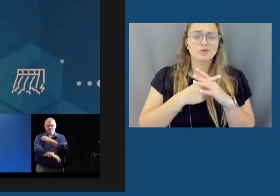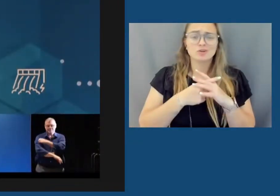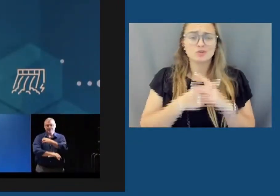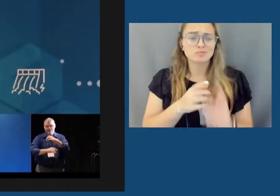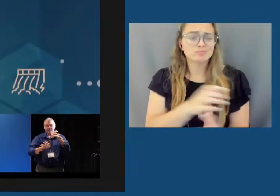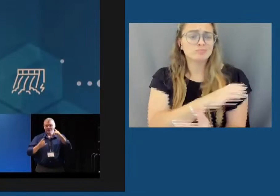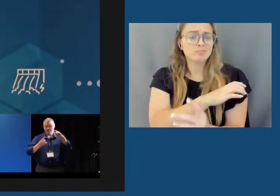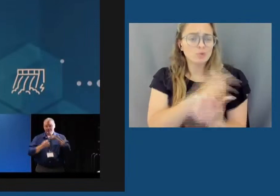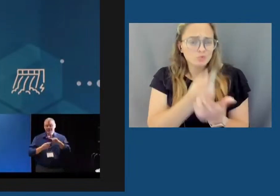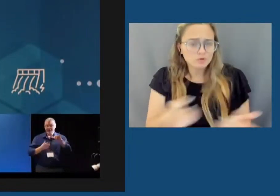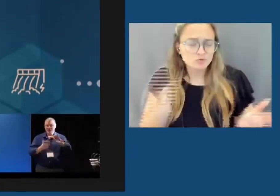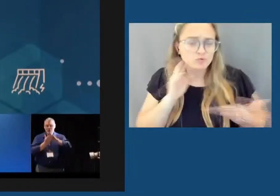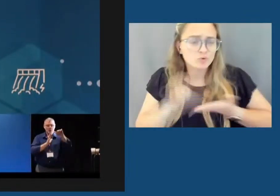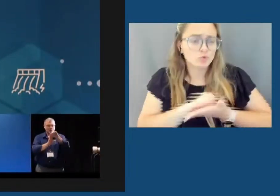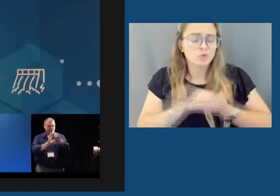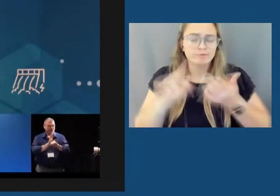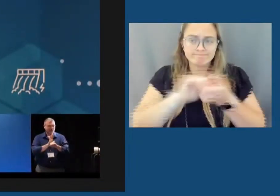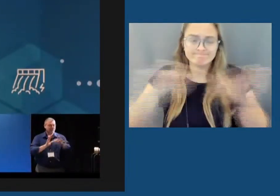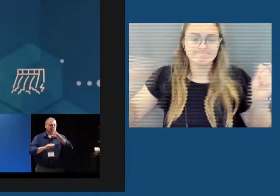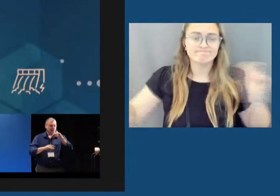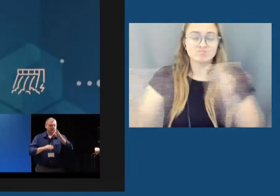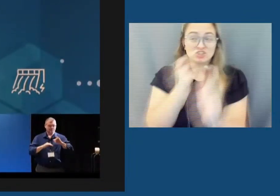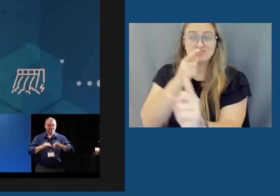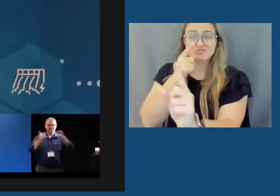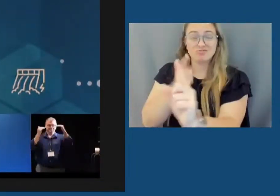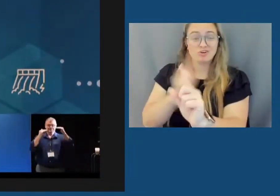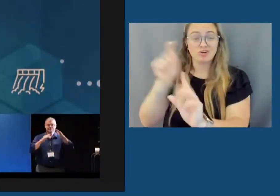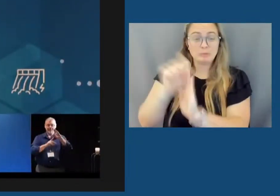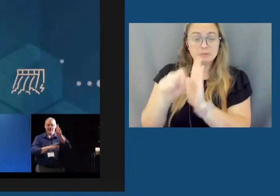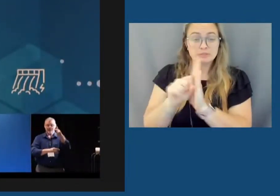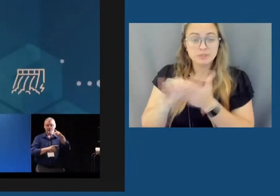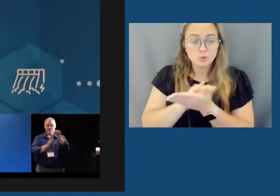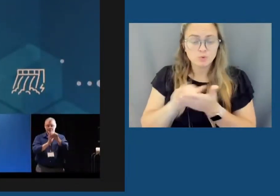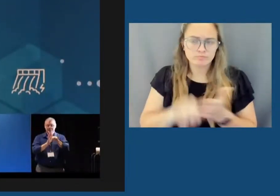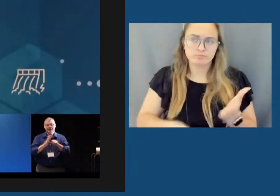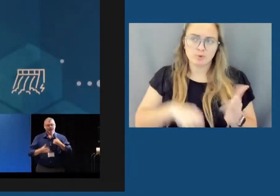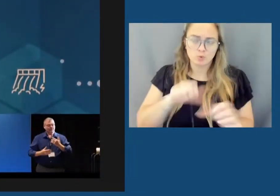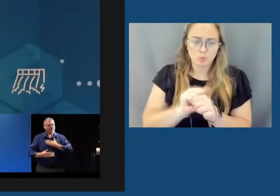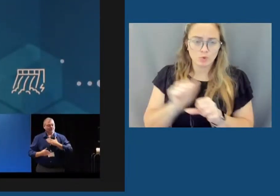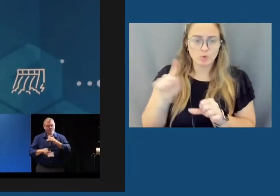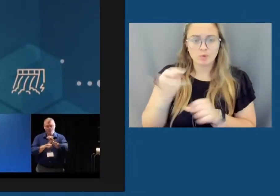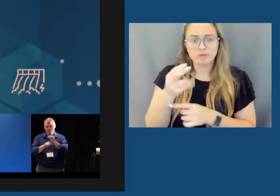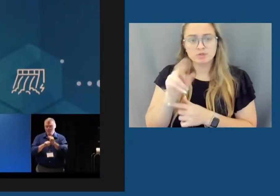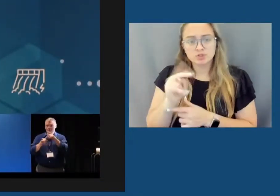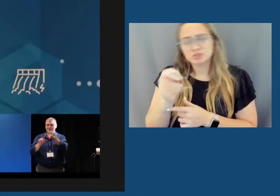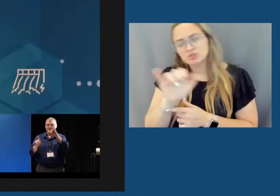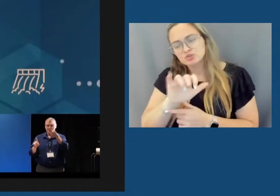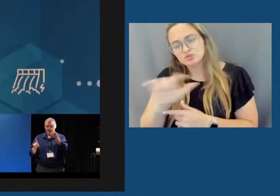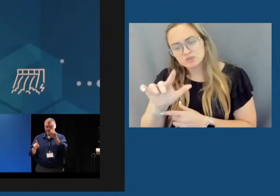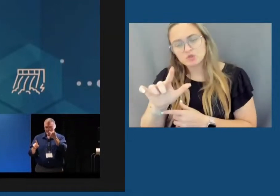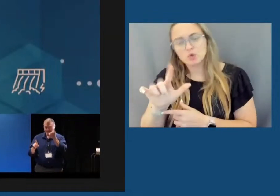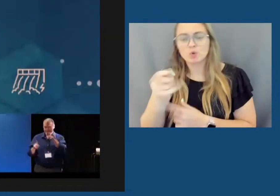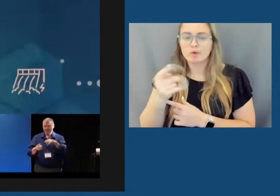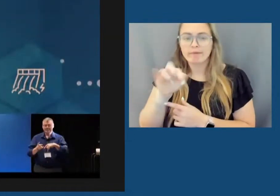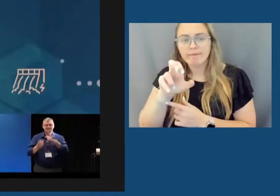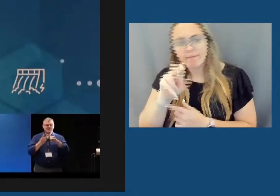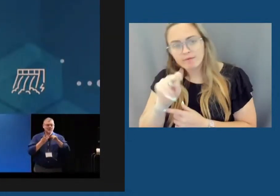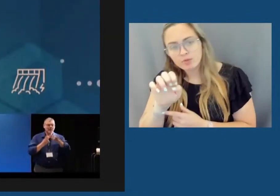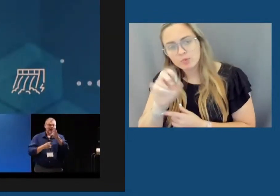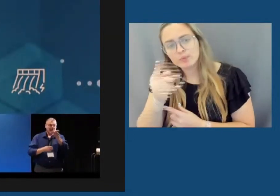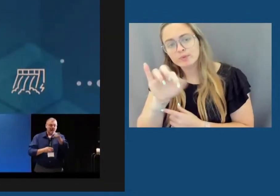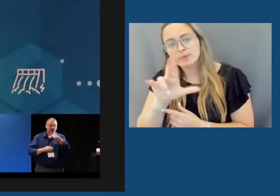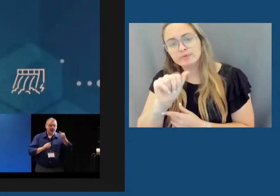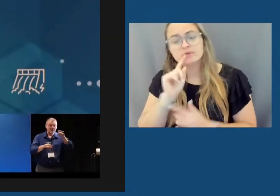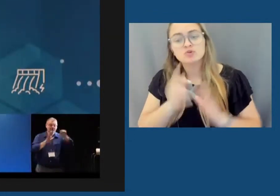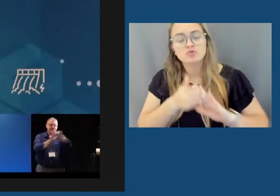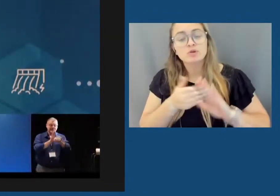for New York, totally changed the trajectory of upstate New York. And I'm really proud to work with Justin Driscoll. And we have Catherine Garcia, the Director of State